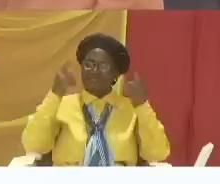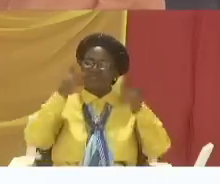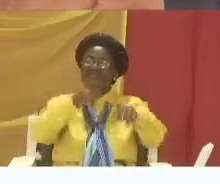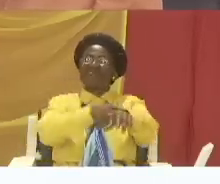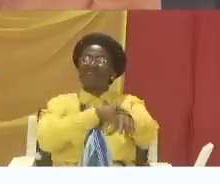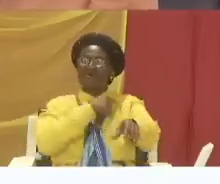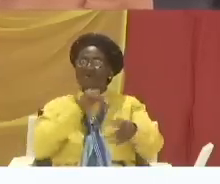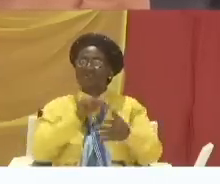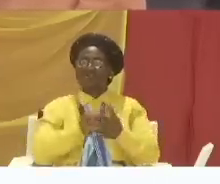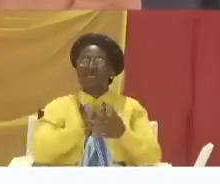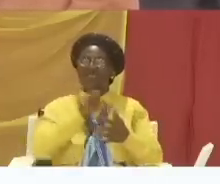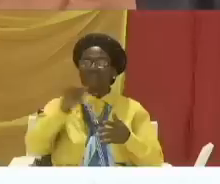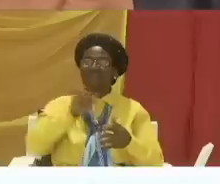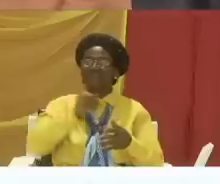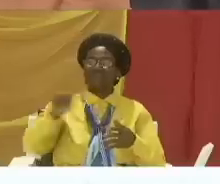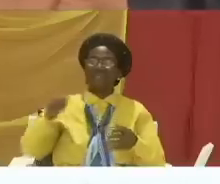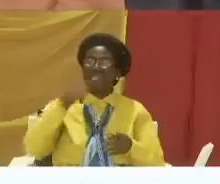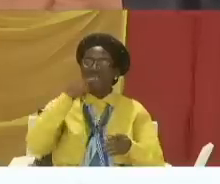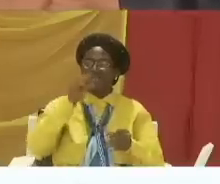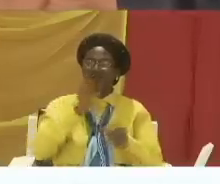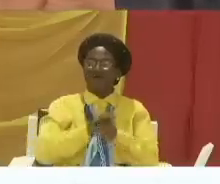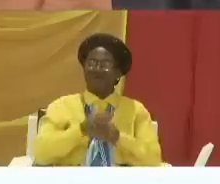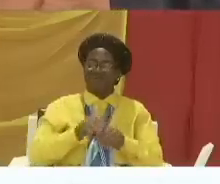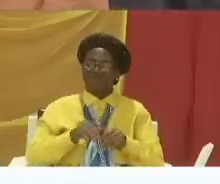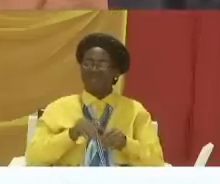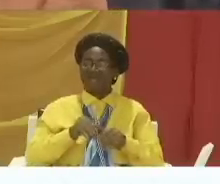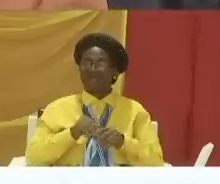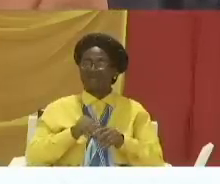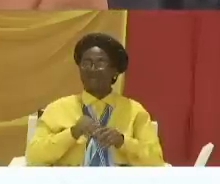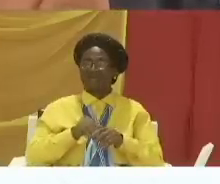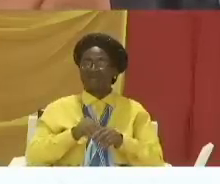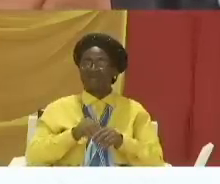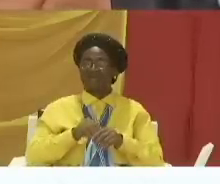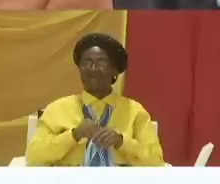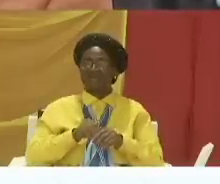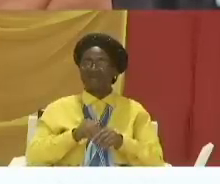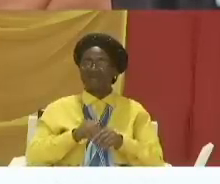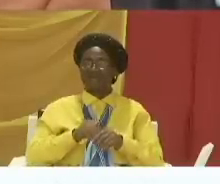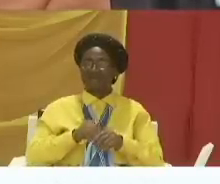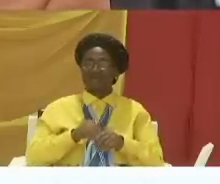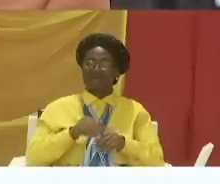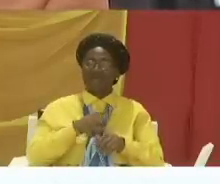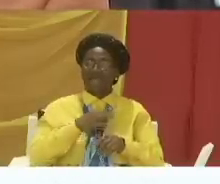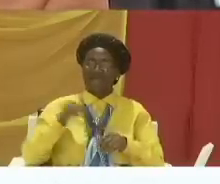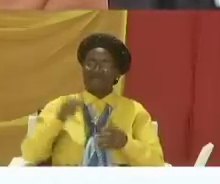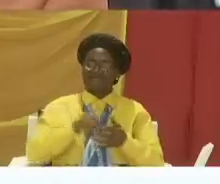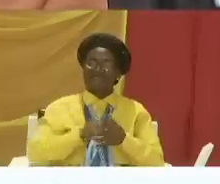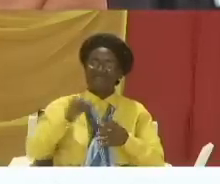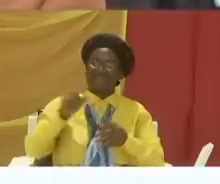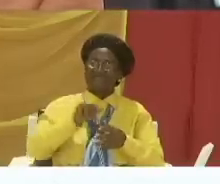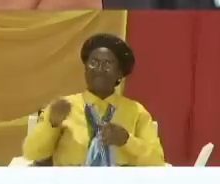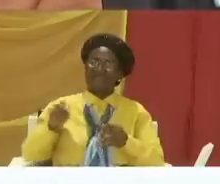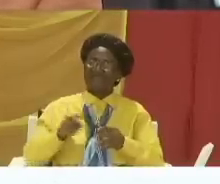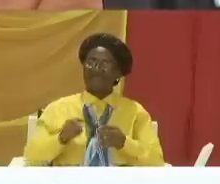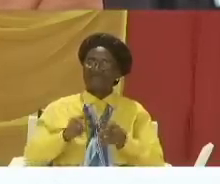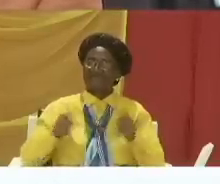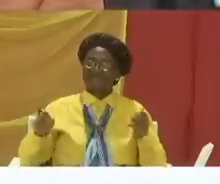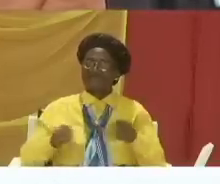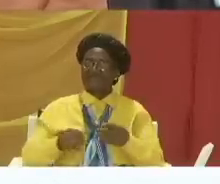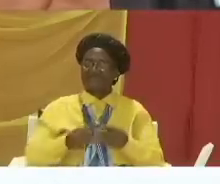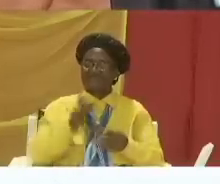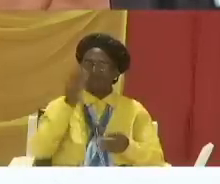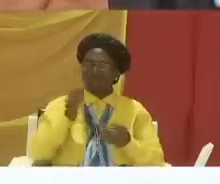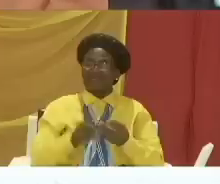That's the covenant. He said, and it's a very simple your own part of